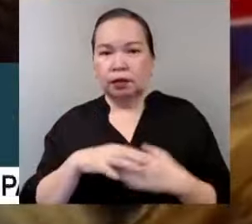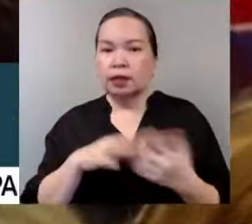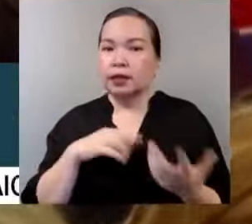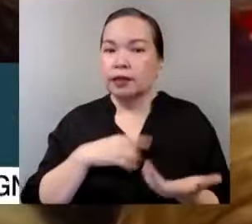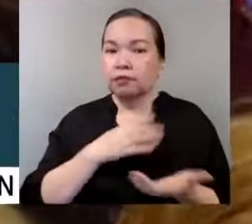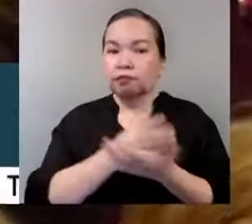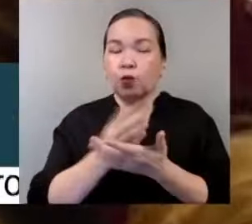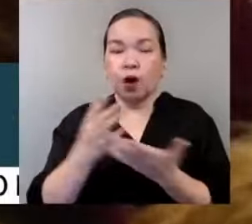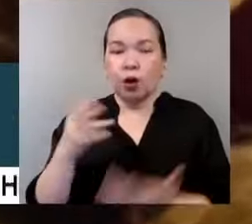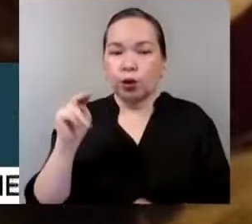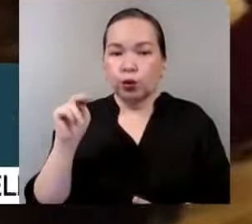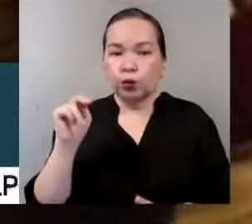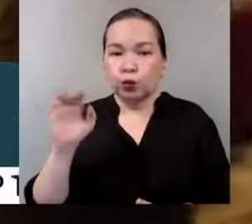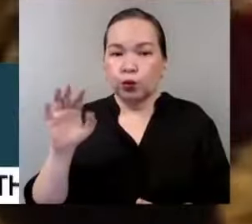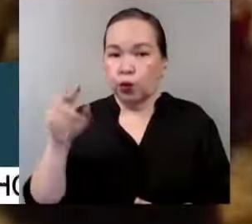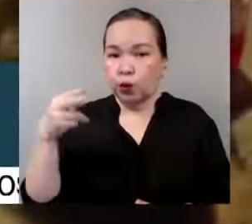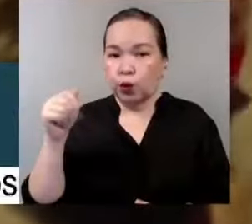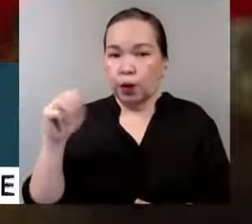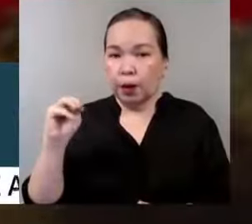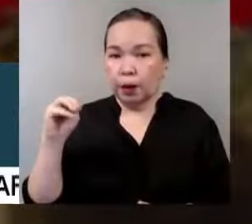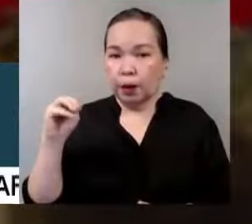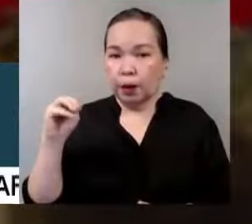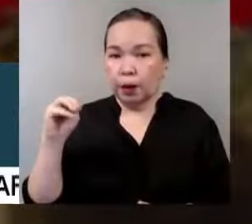Hampshire, where the Florida governor's move was met with cheers.